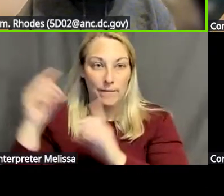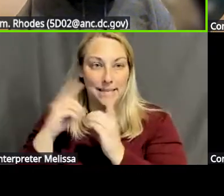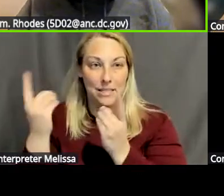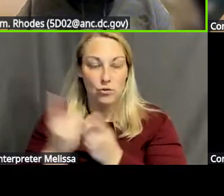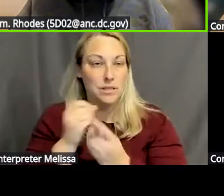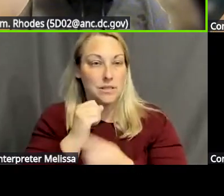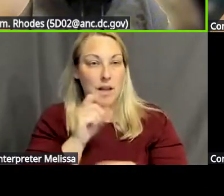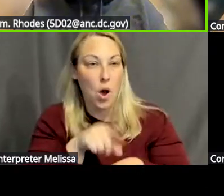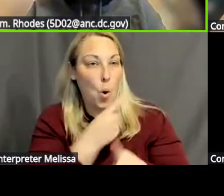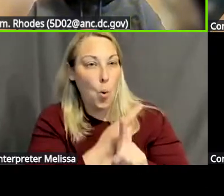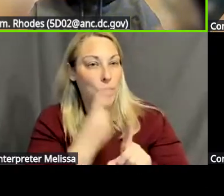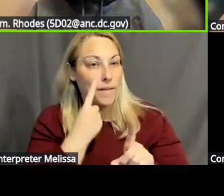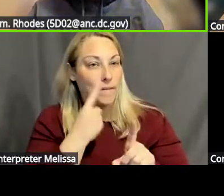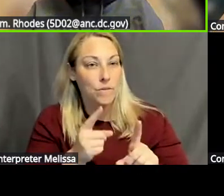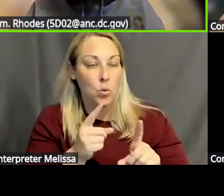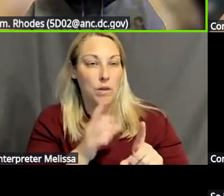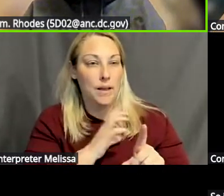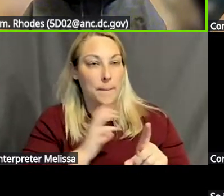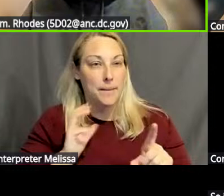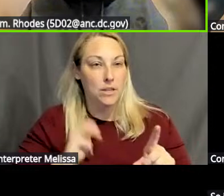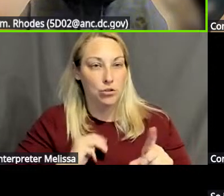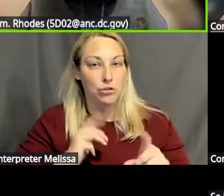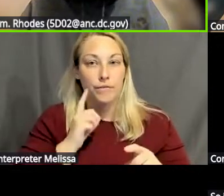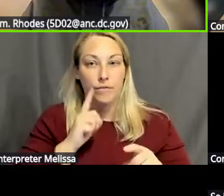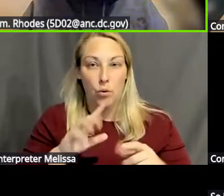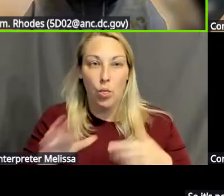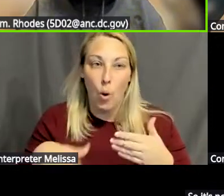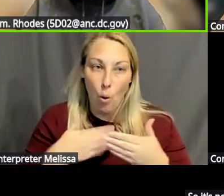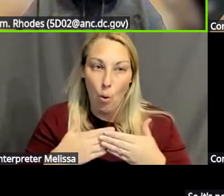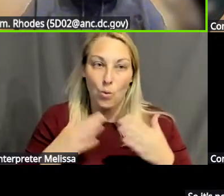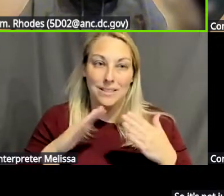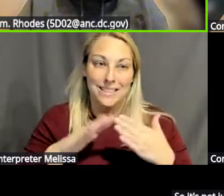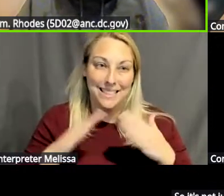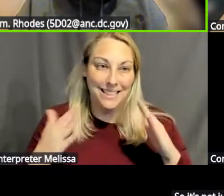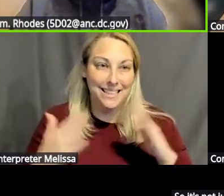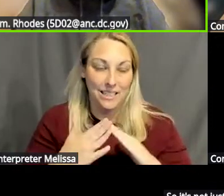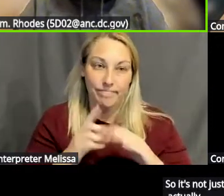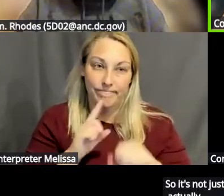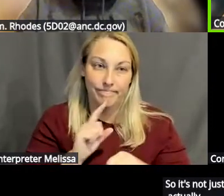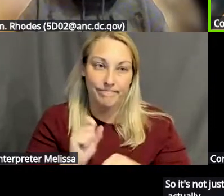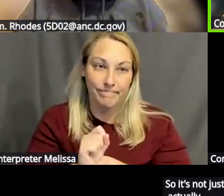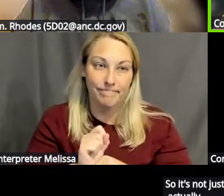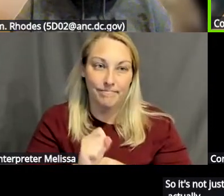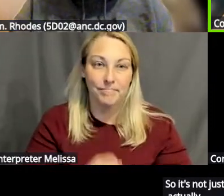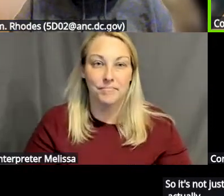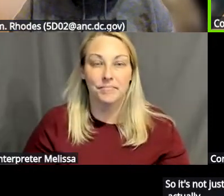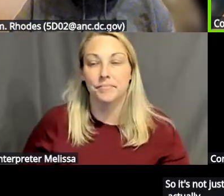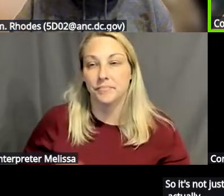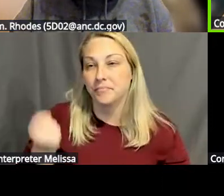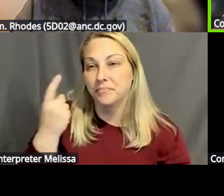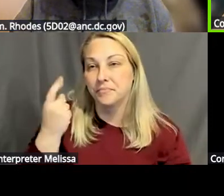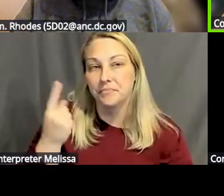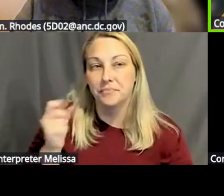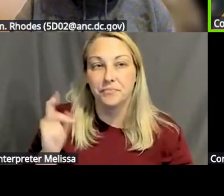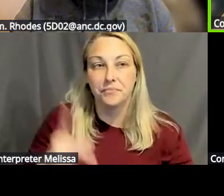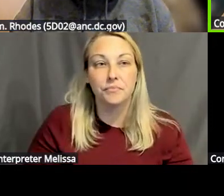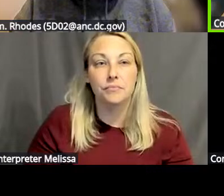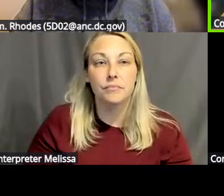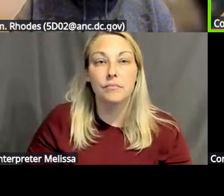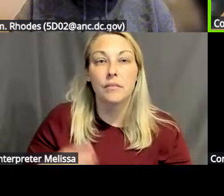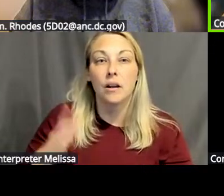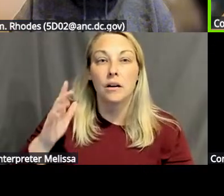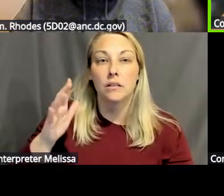the commissioners, it's for the whole entire city, actually. Understood. Ms. Diggs, one of our